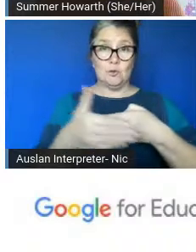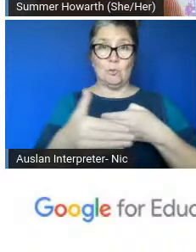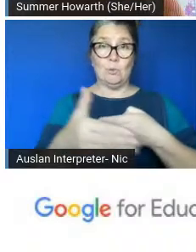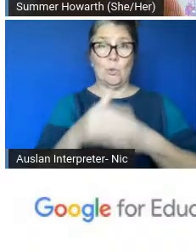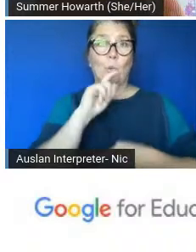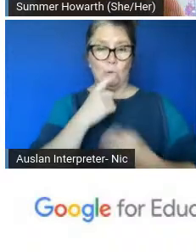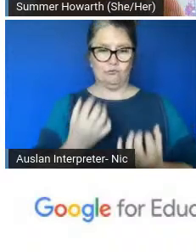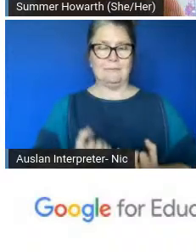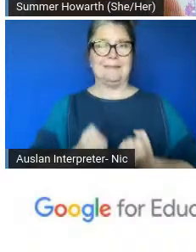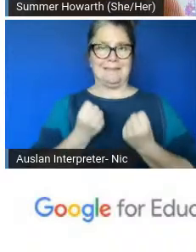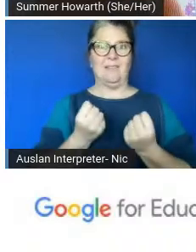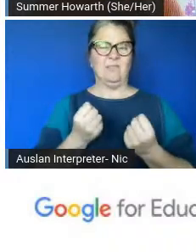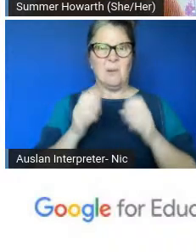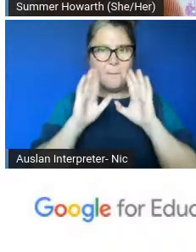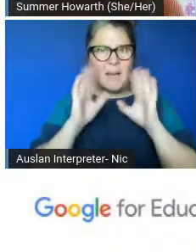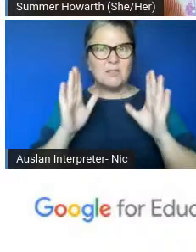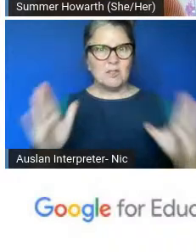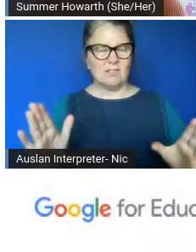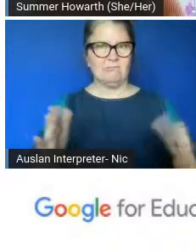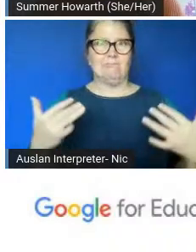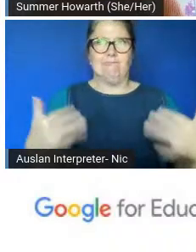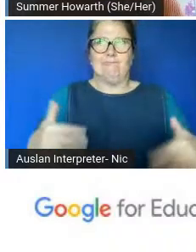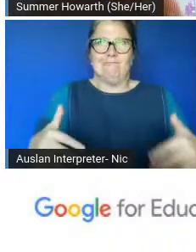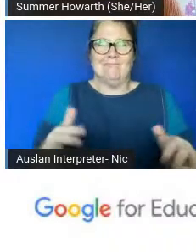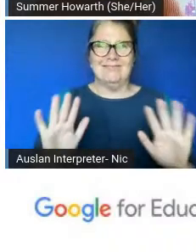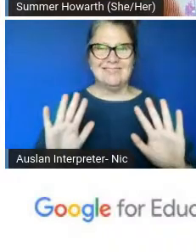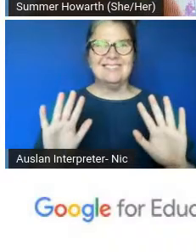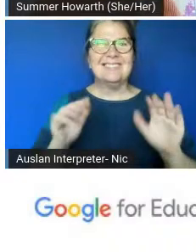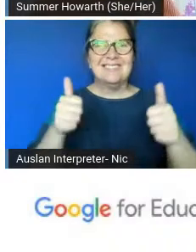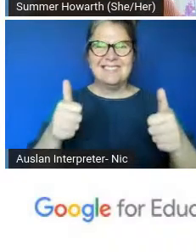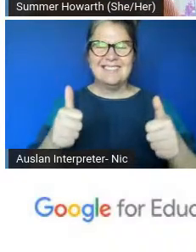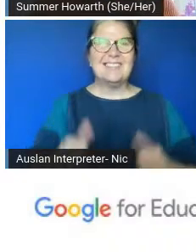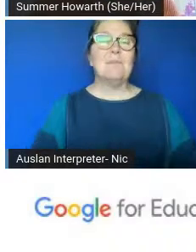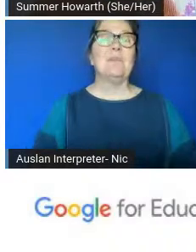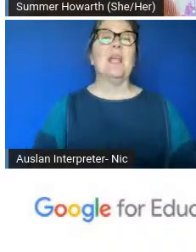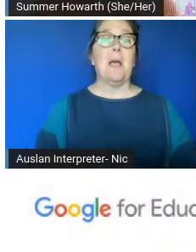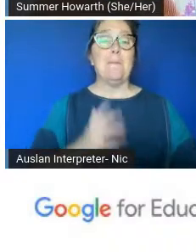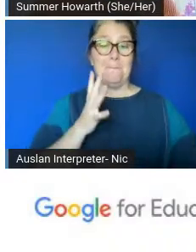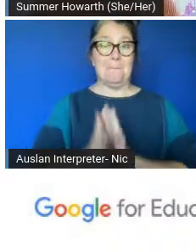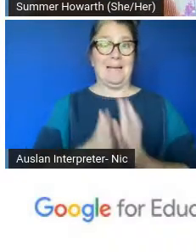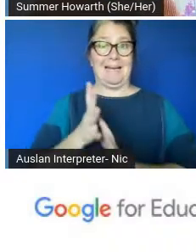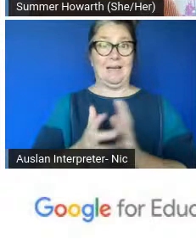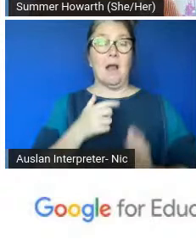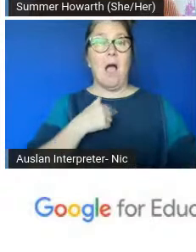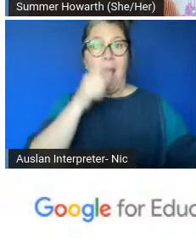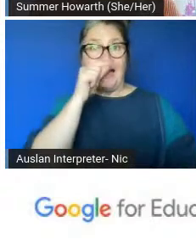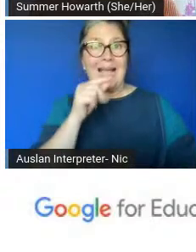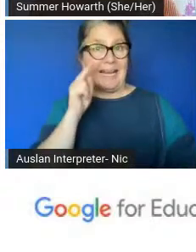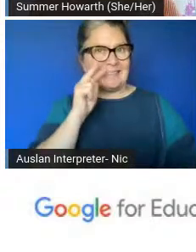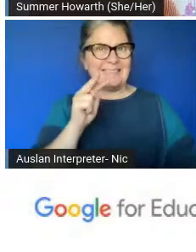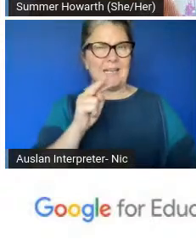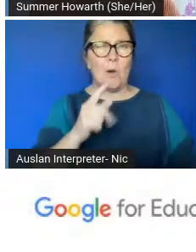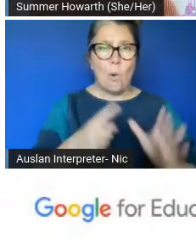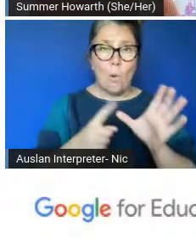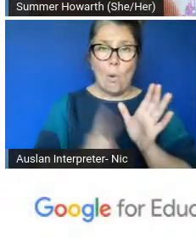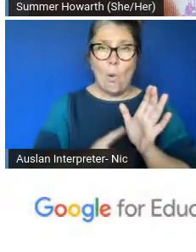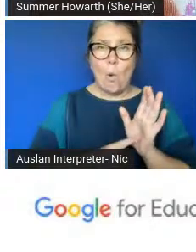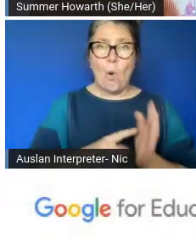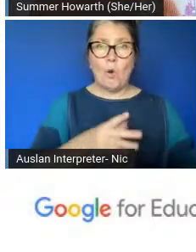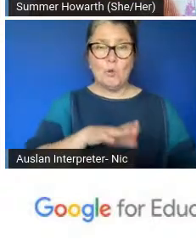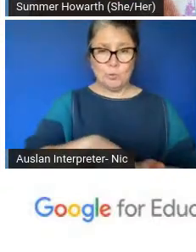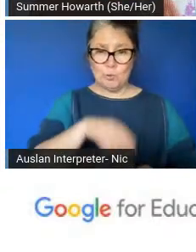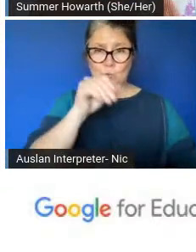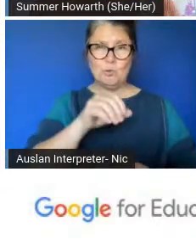It's like magic, right? And what that's going to let me do is see every single kid's portfolio in one